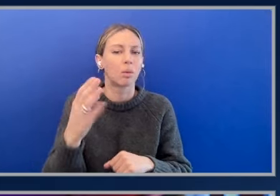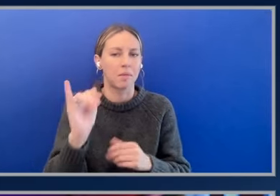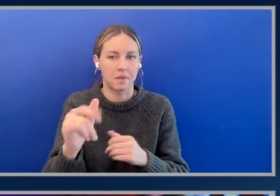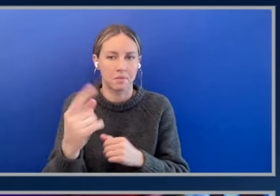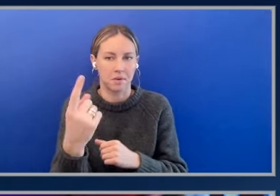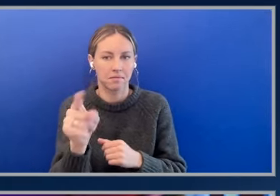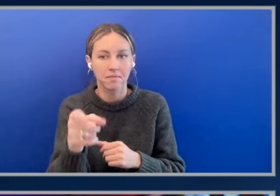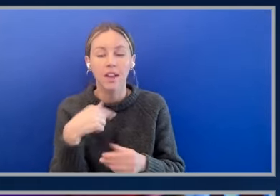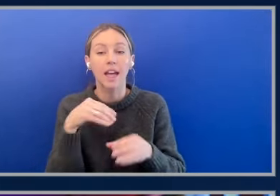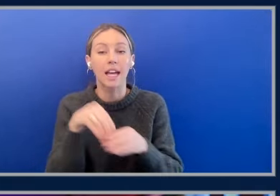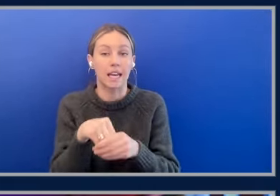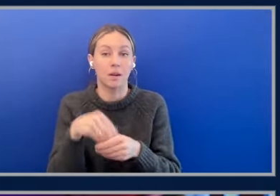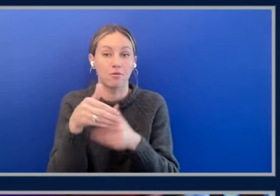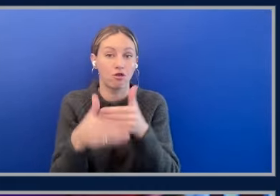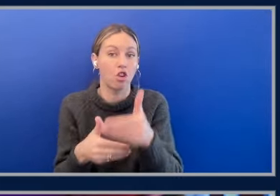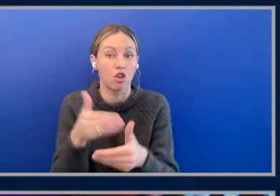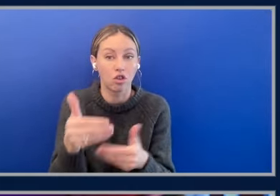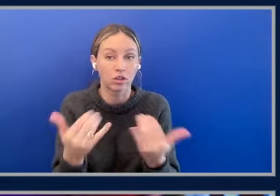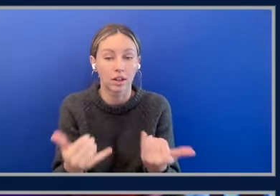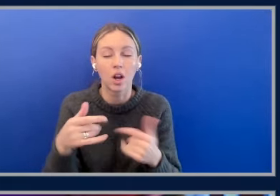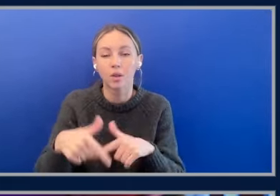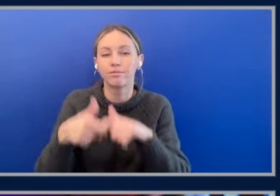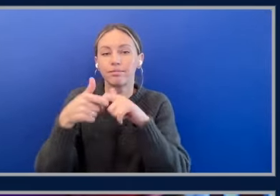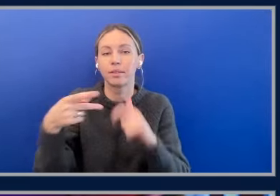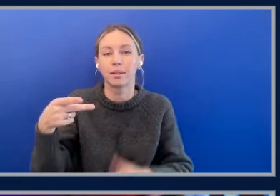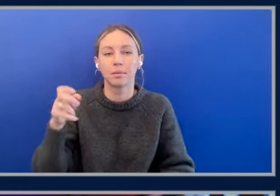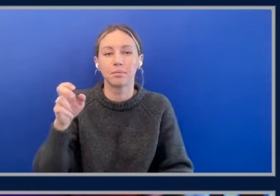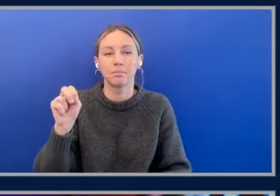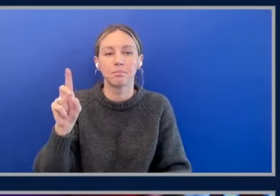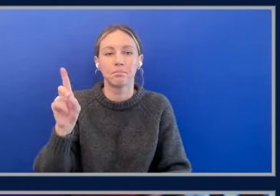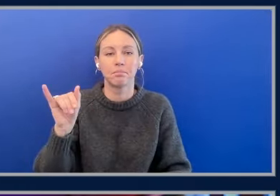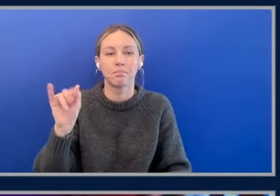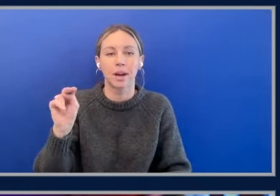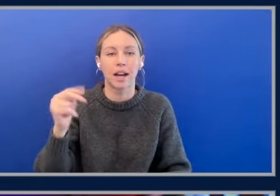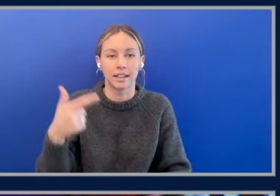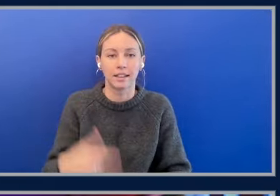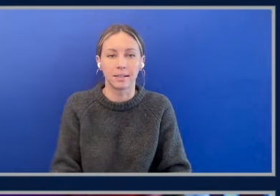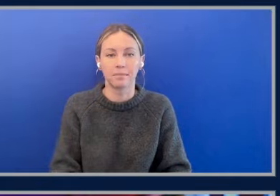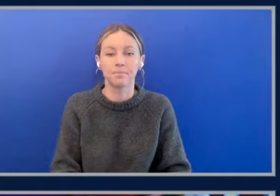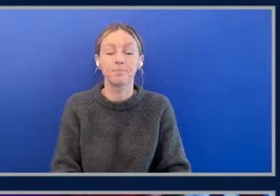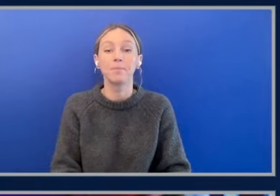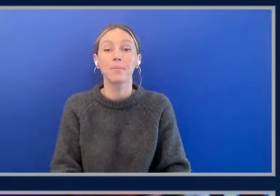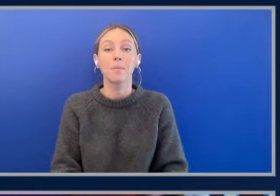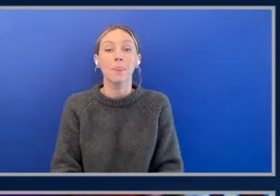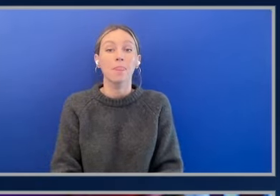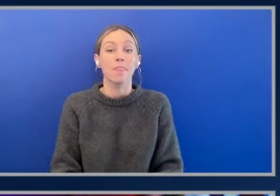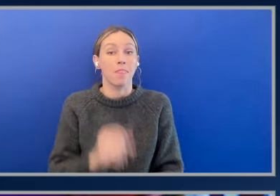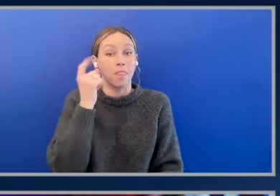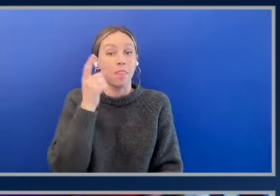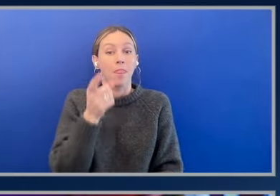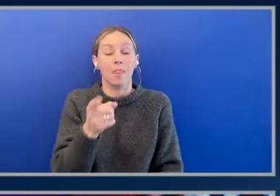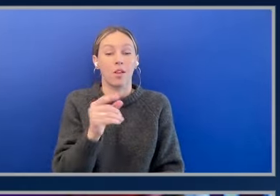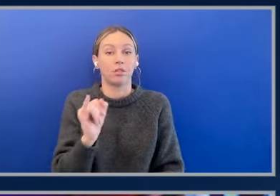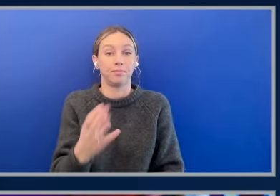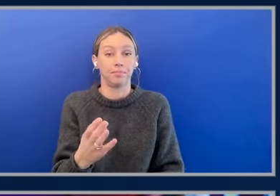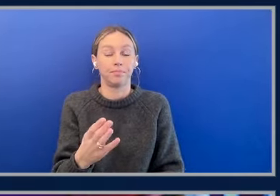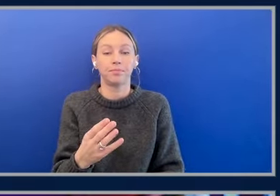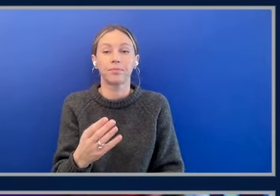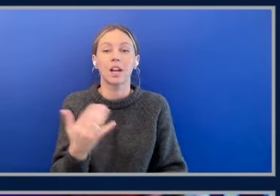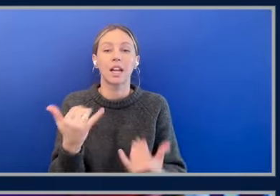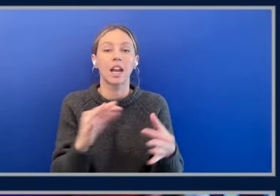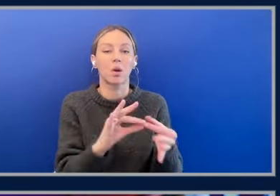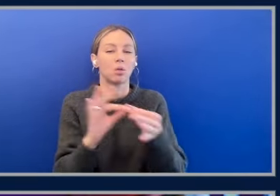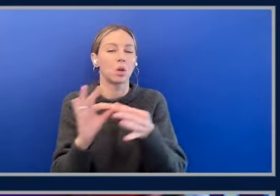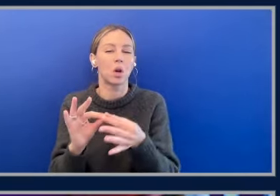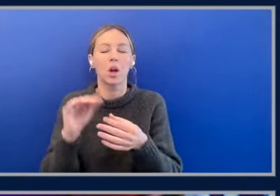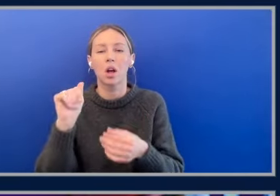in progress, pending state. And this job now has an associated training